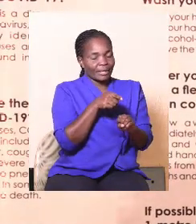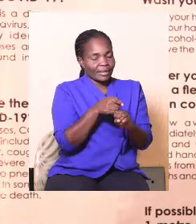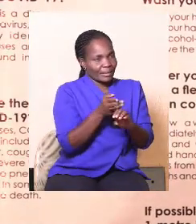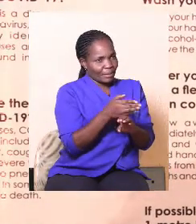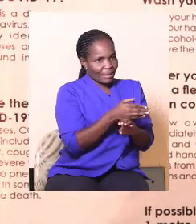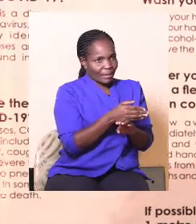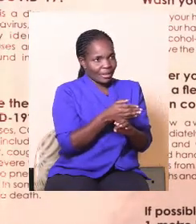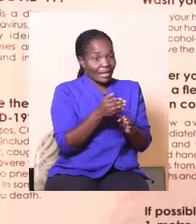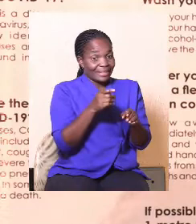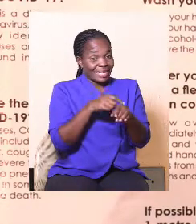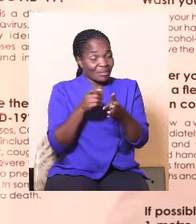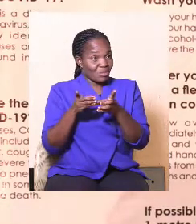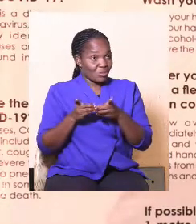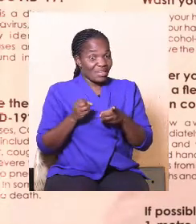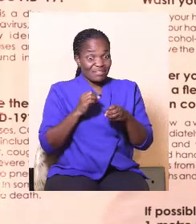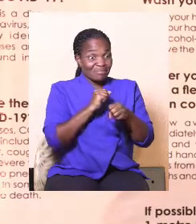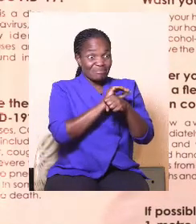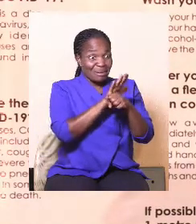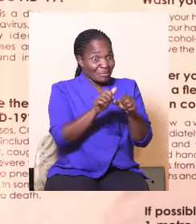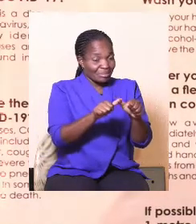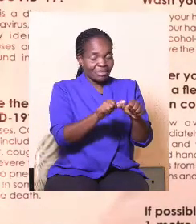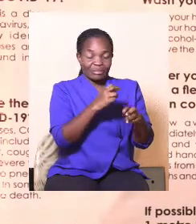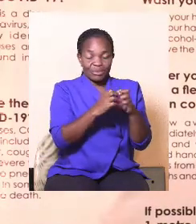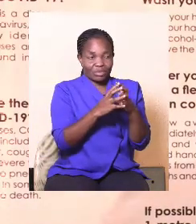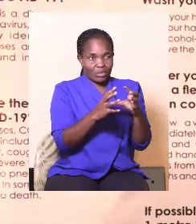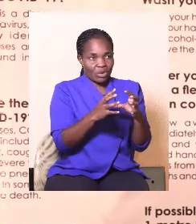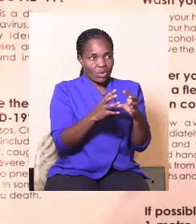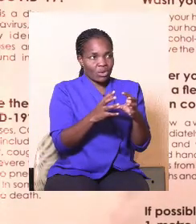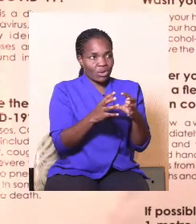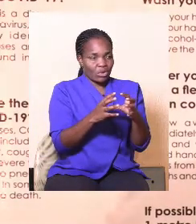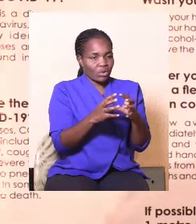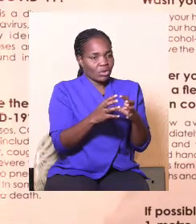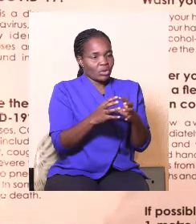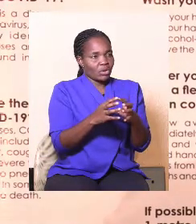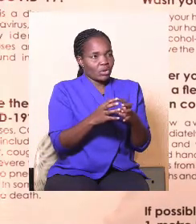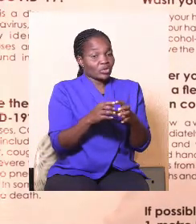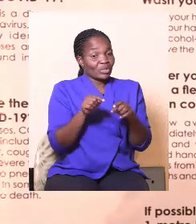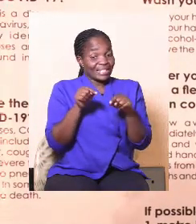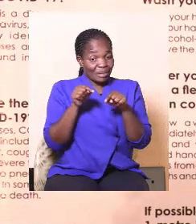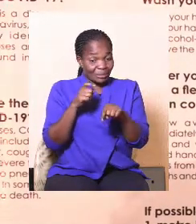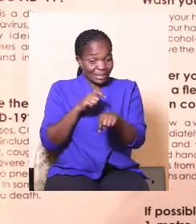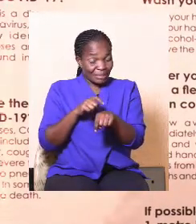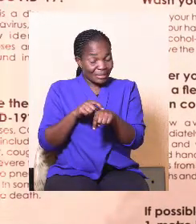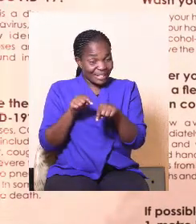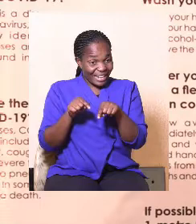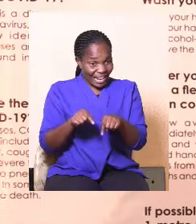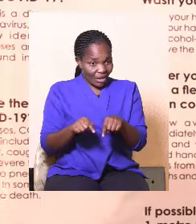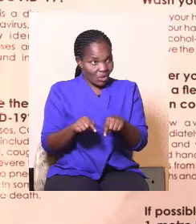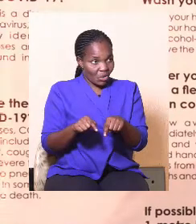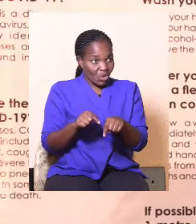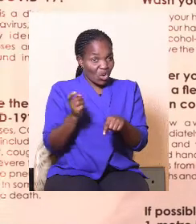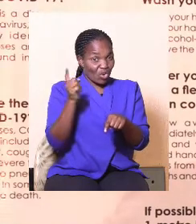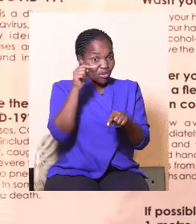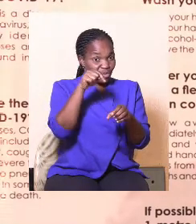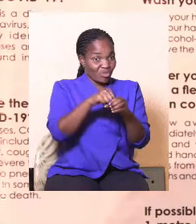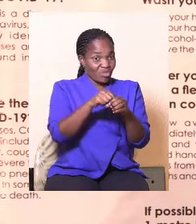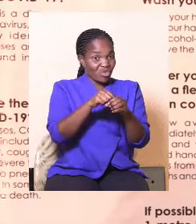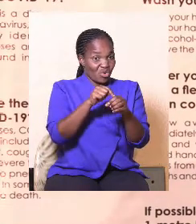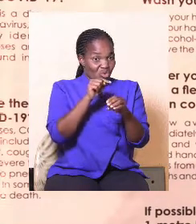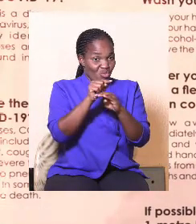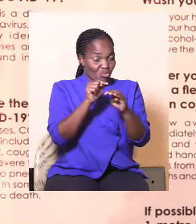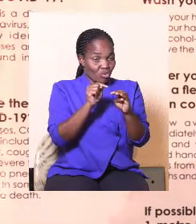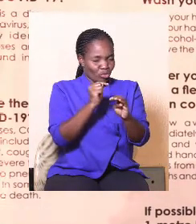discomfort. It's not business as usual. There will be some discomfort. If you go to a shop, you will have to stand in the long queue. Why? Because we want